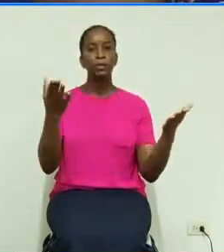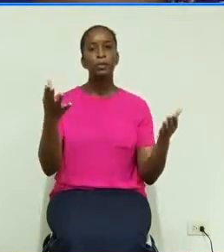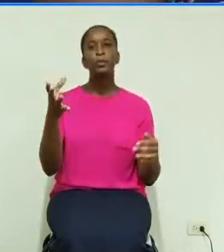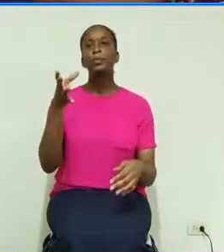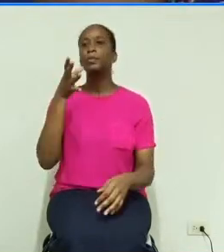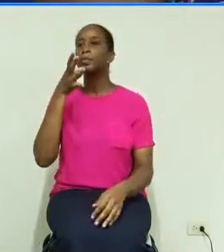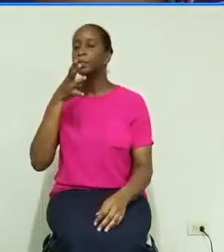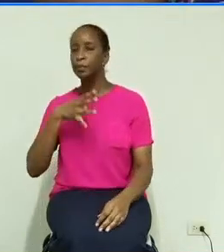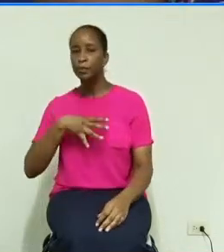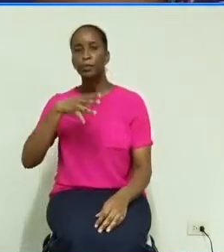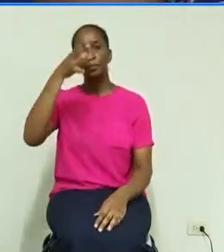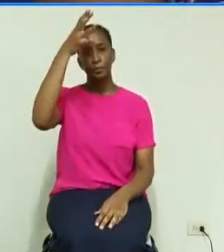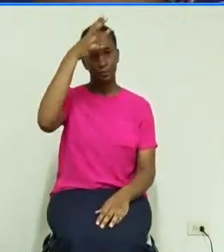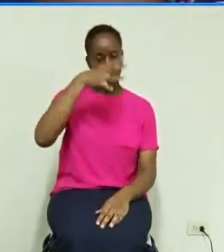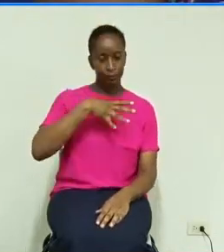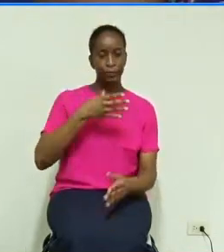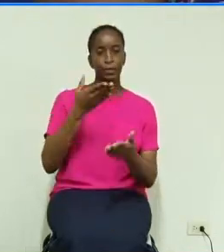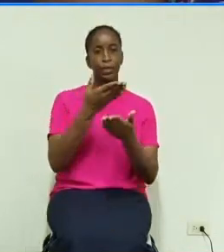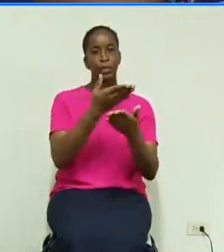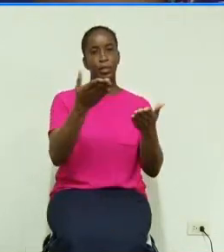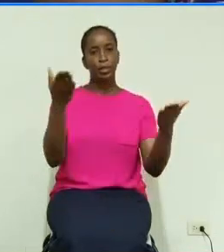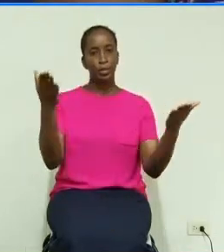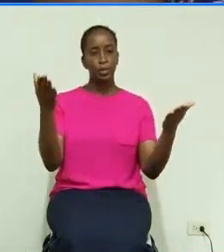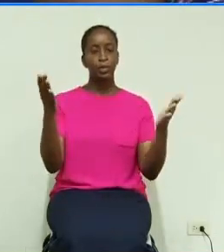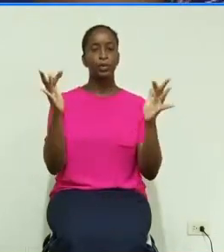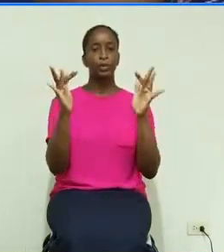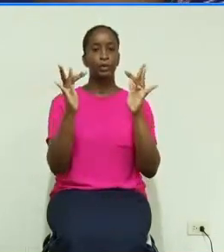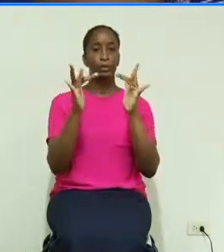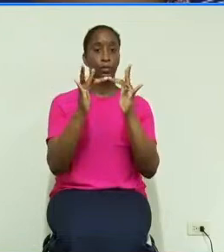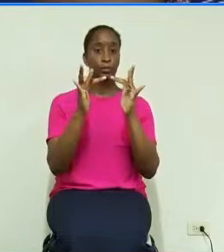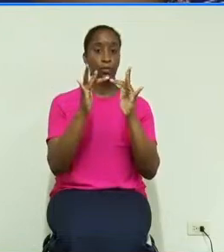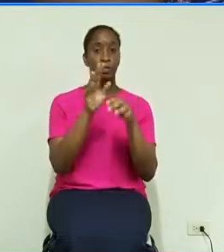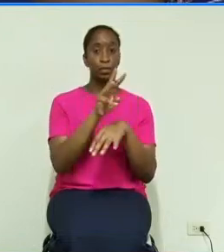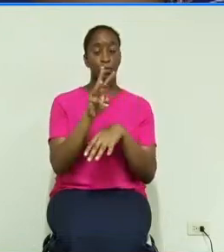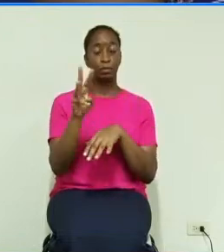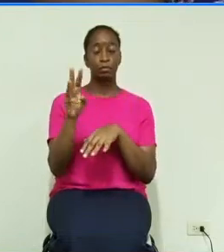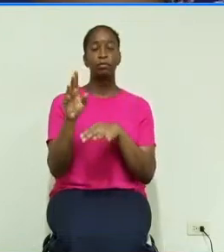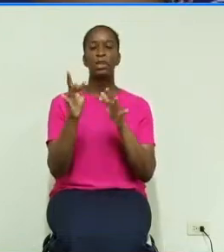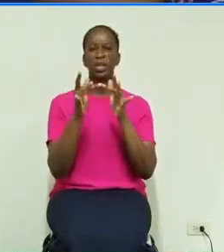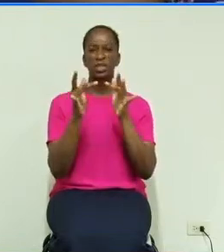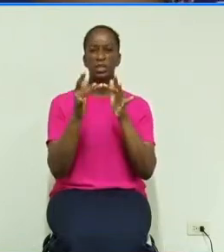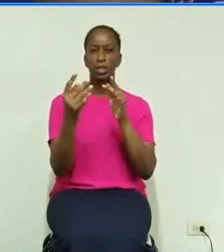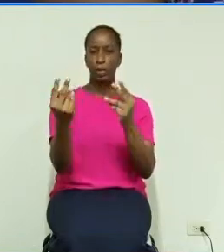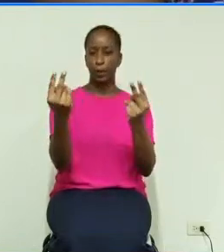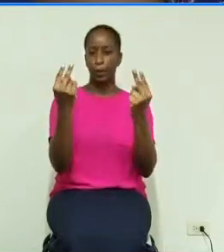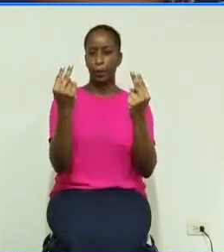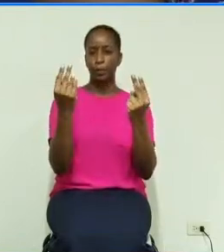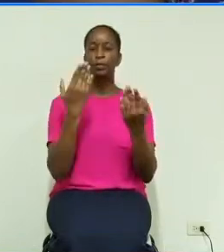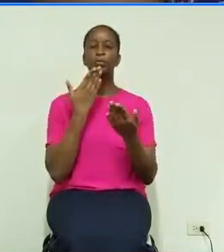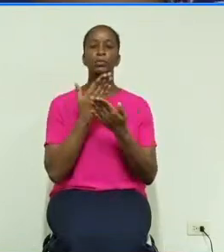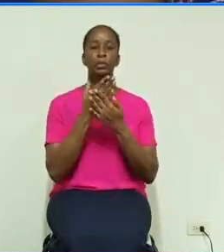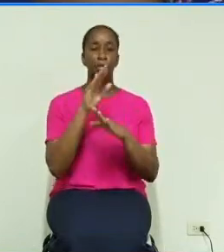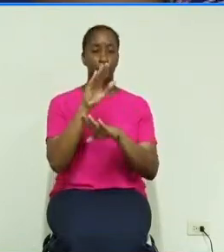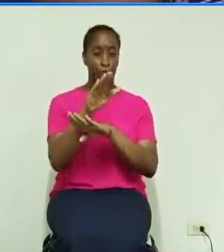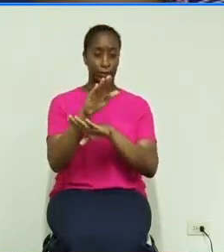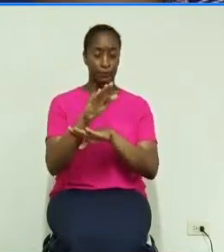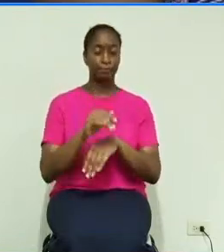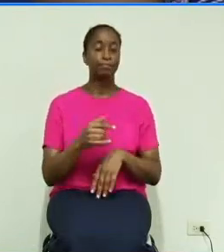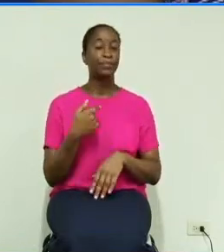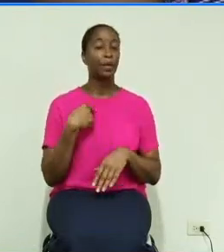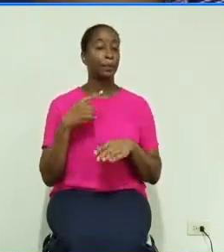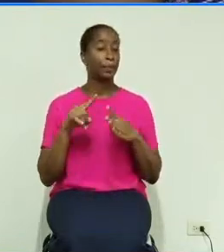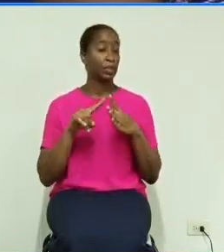our online viewers, I wish you a very good evening. I too will begin by putting a caveat in place, and that is to